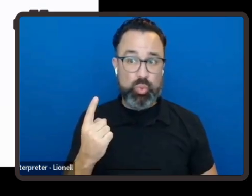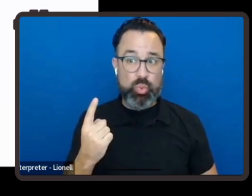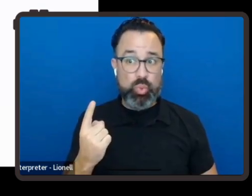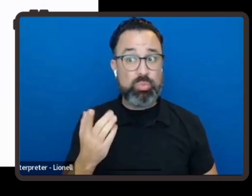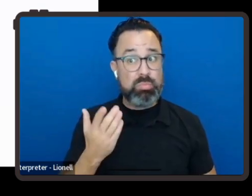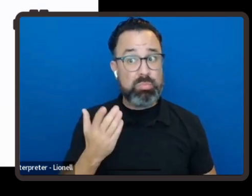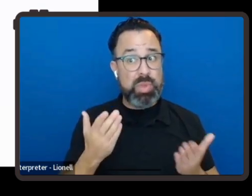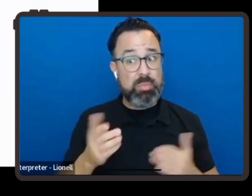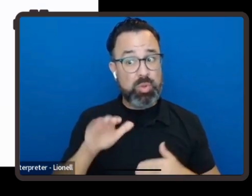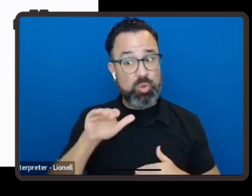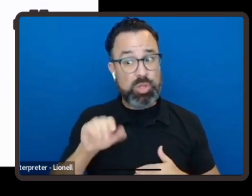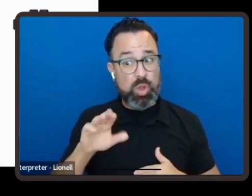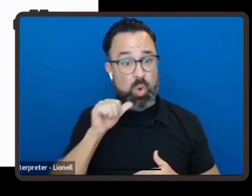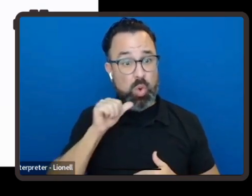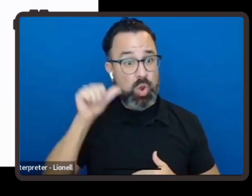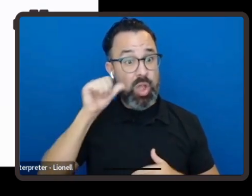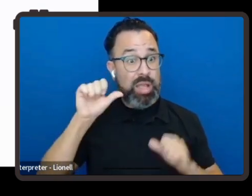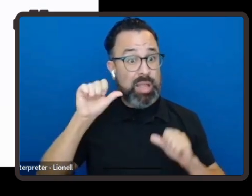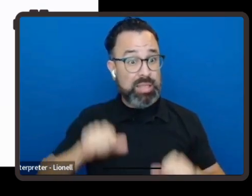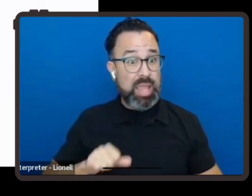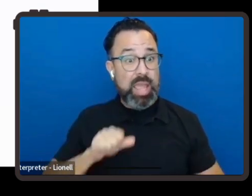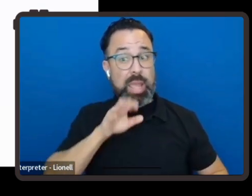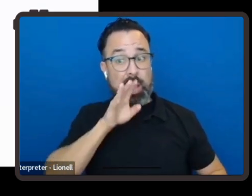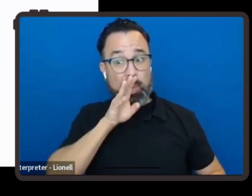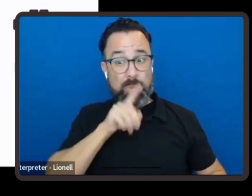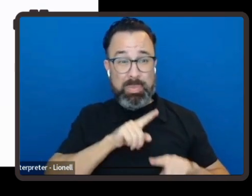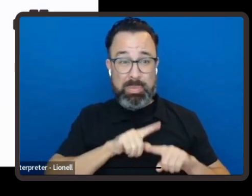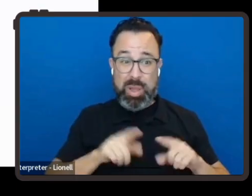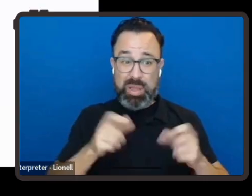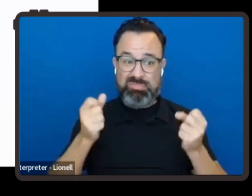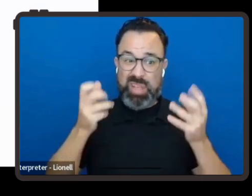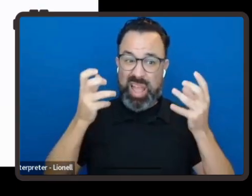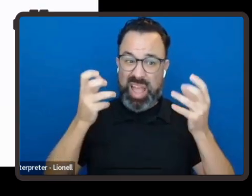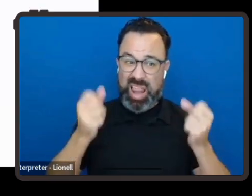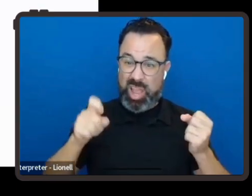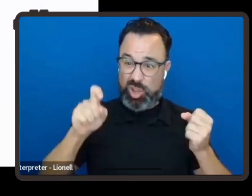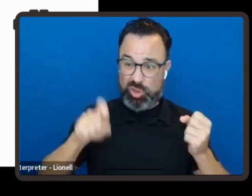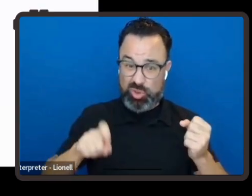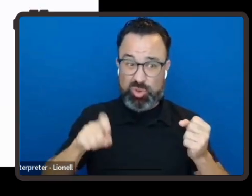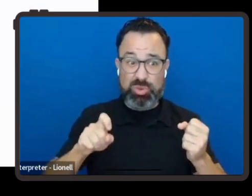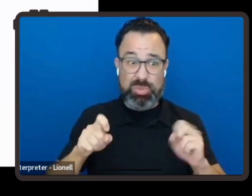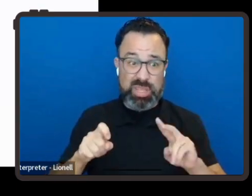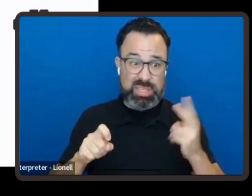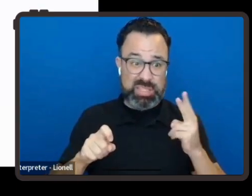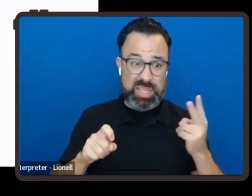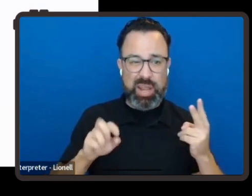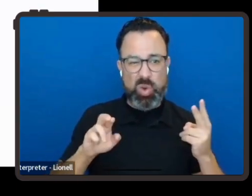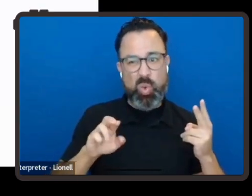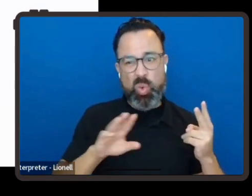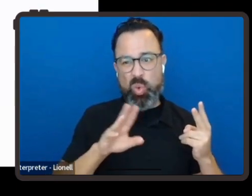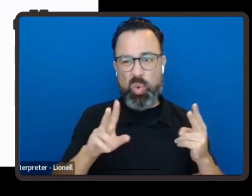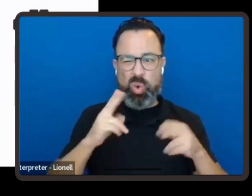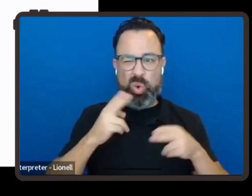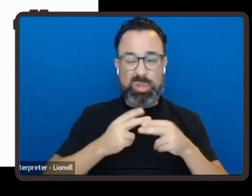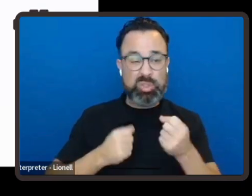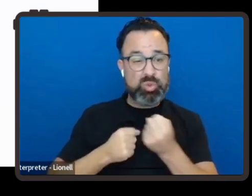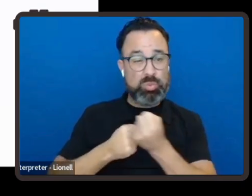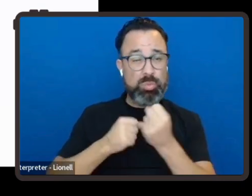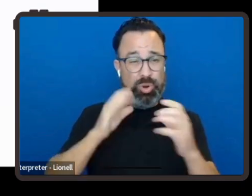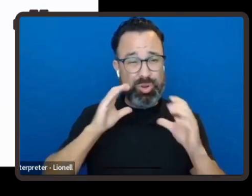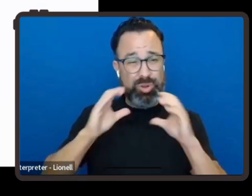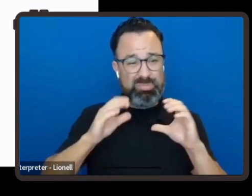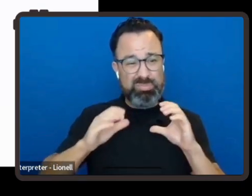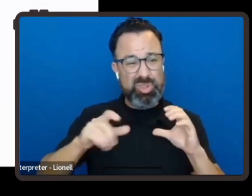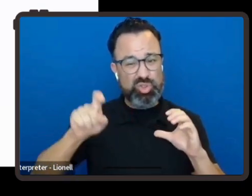speak. Sign language should always be a second or a supportive communication. Here